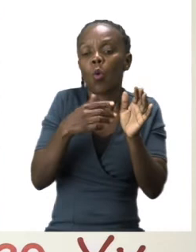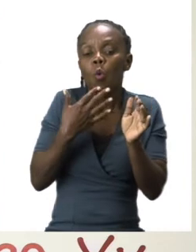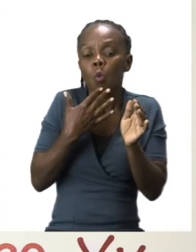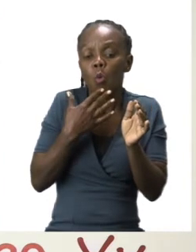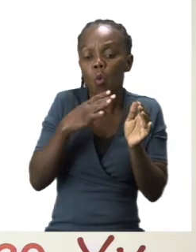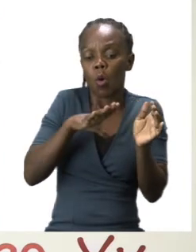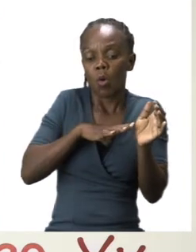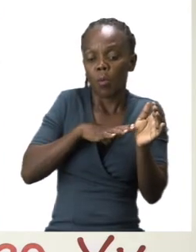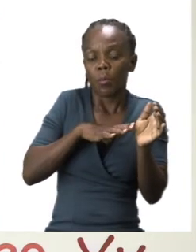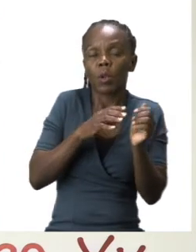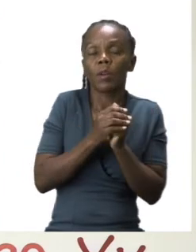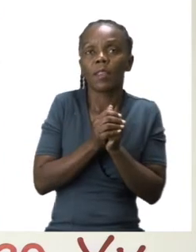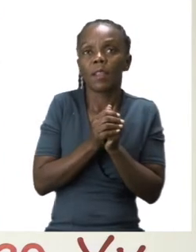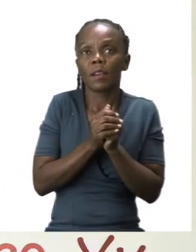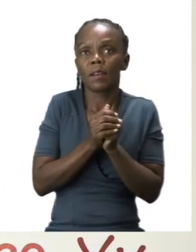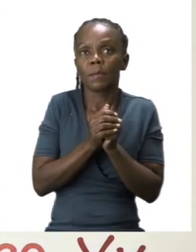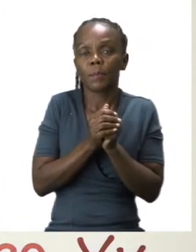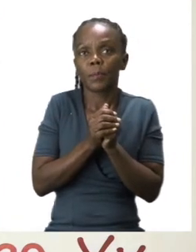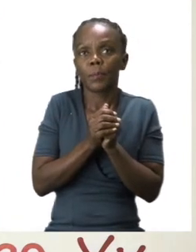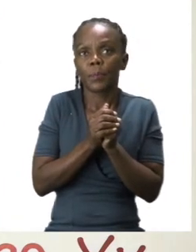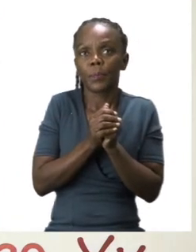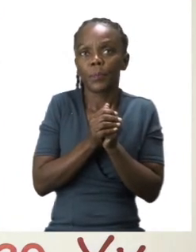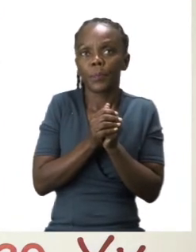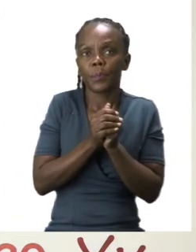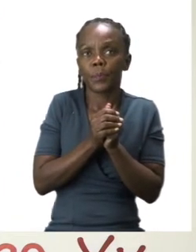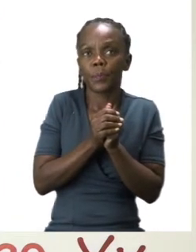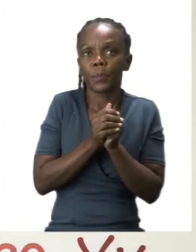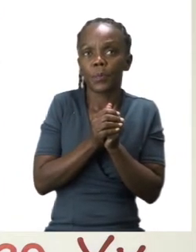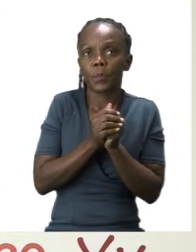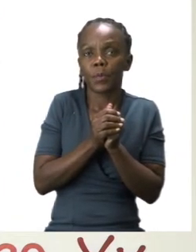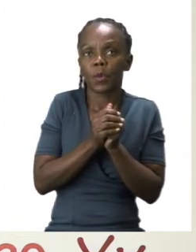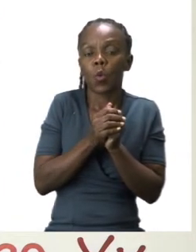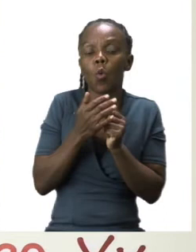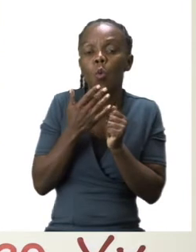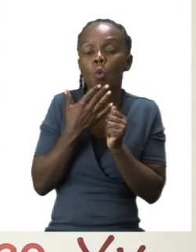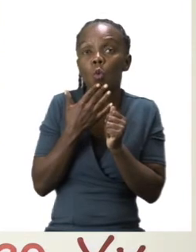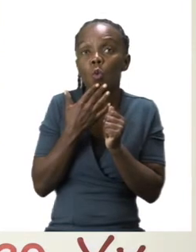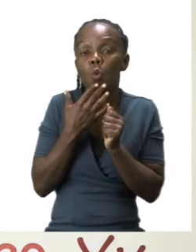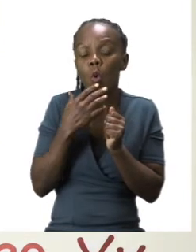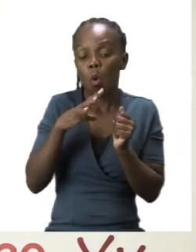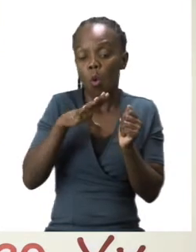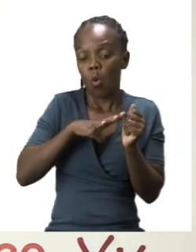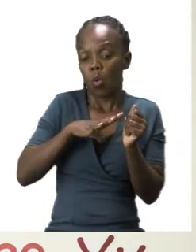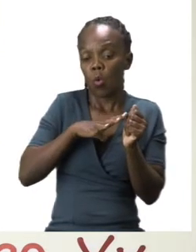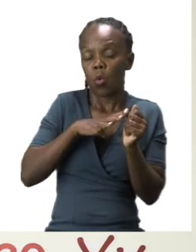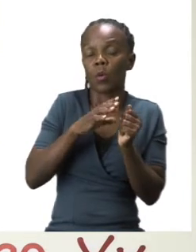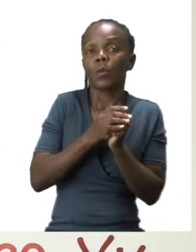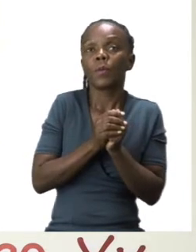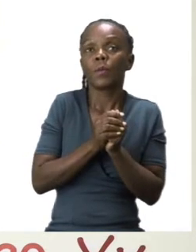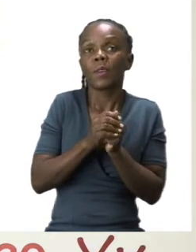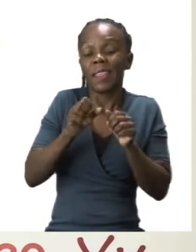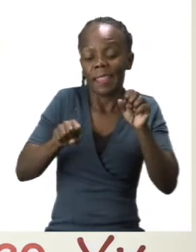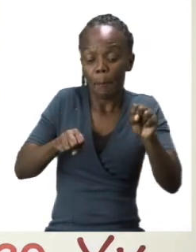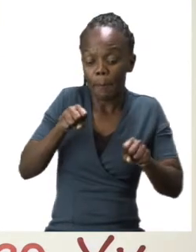use some possessive pronouns to see who owns the bicycle. Now, if the